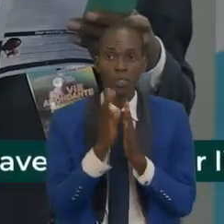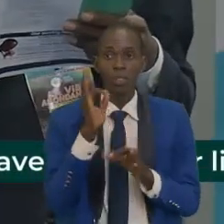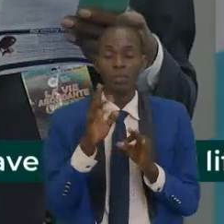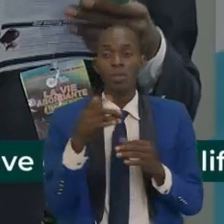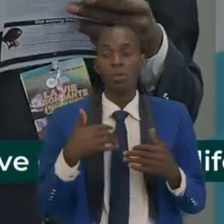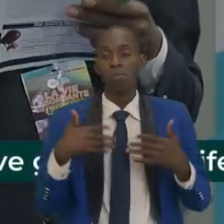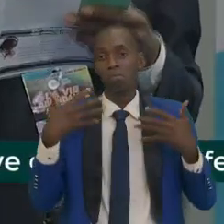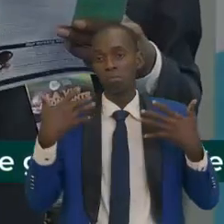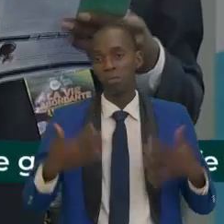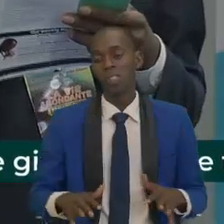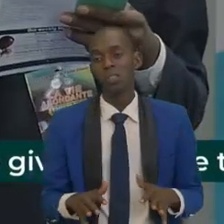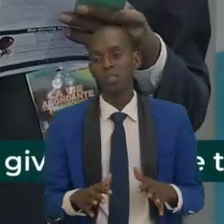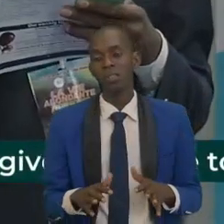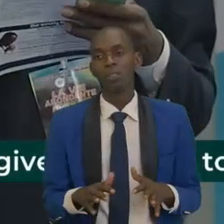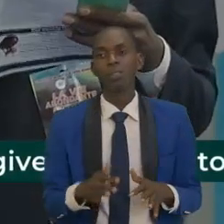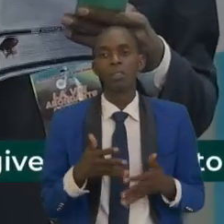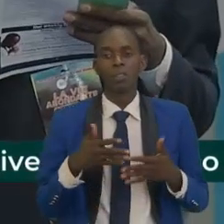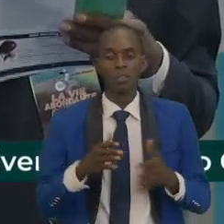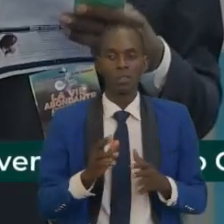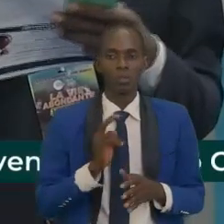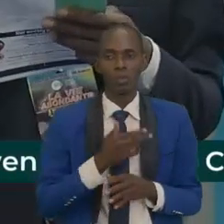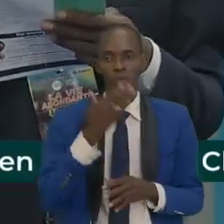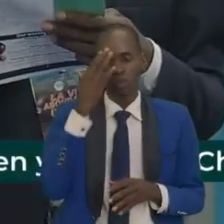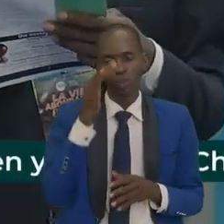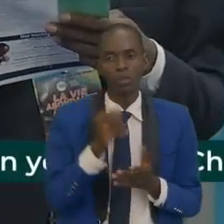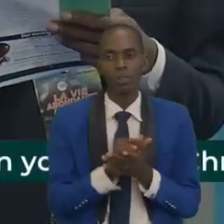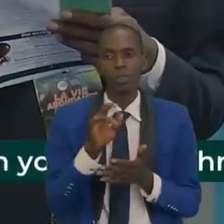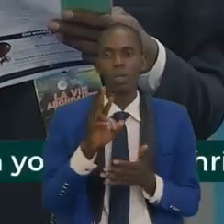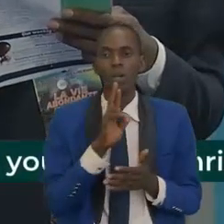sign to me so that I will know that you are done.